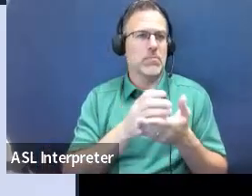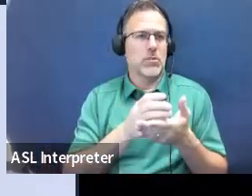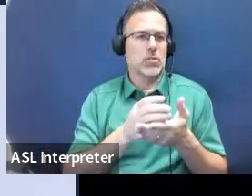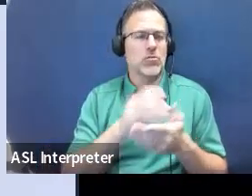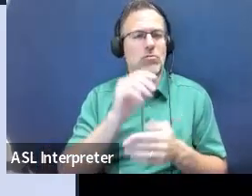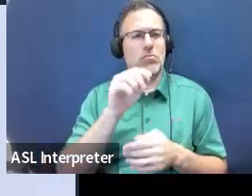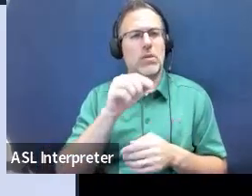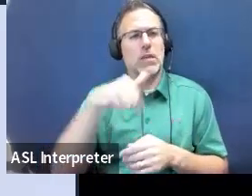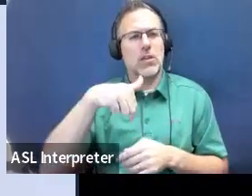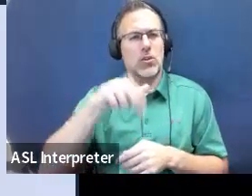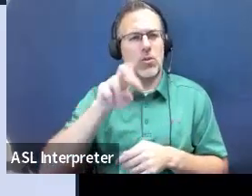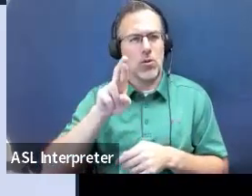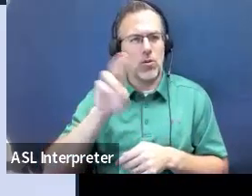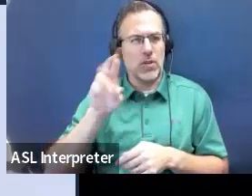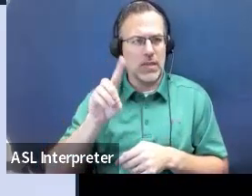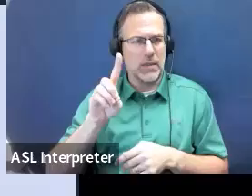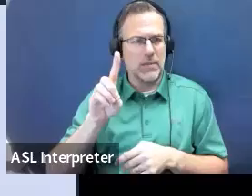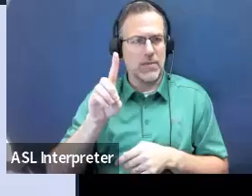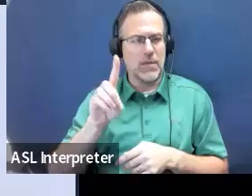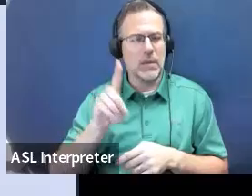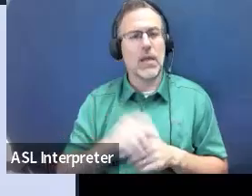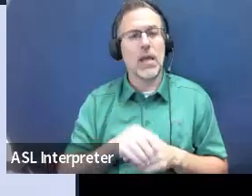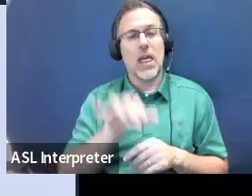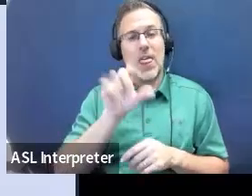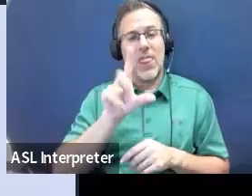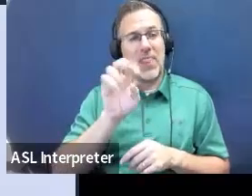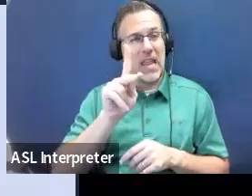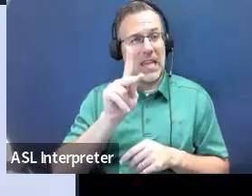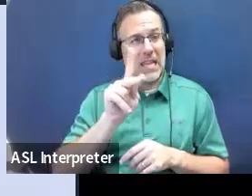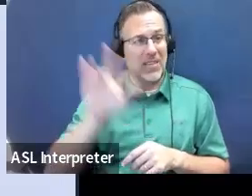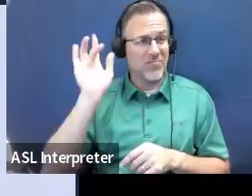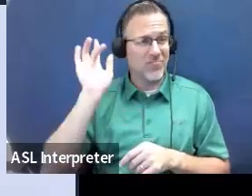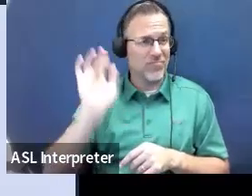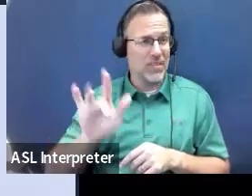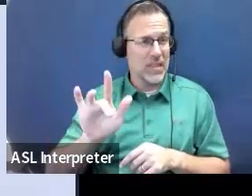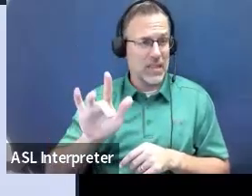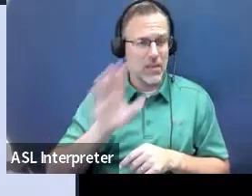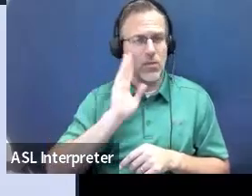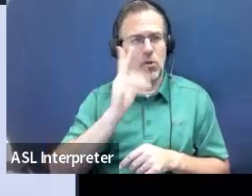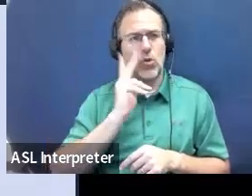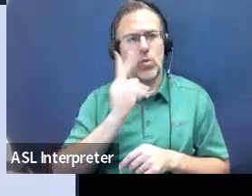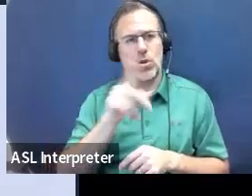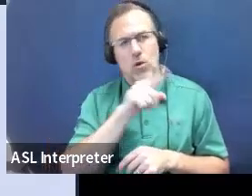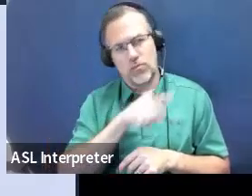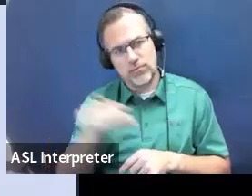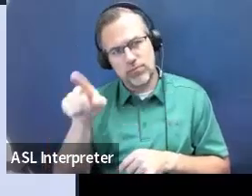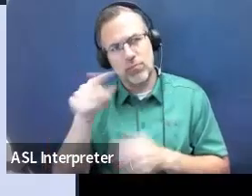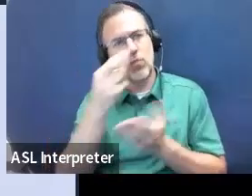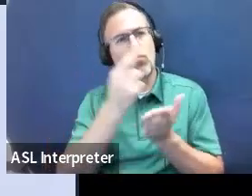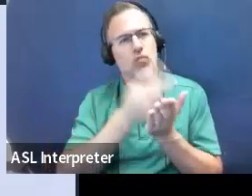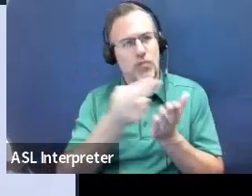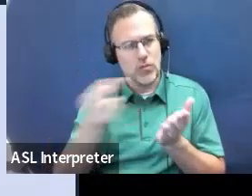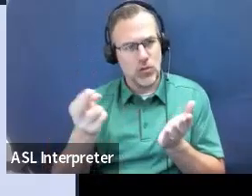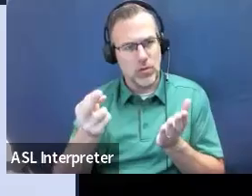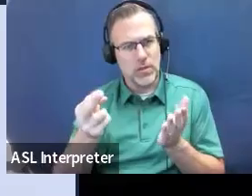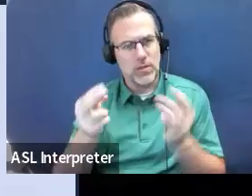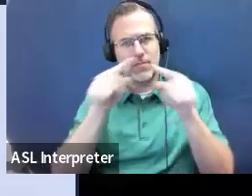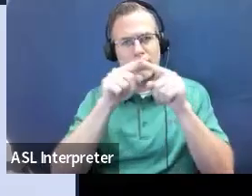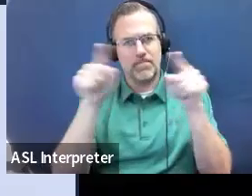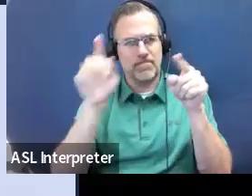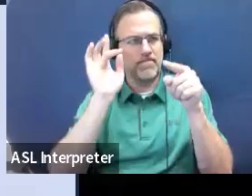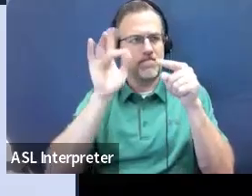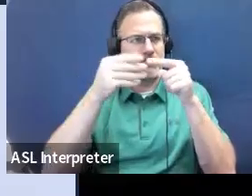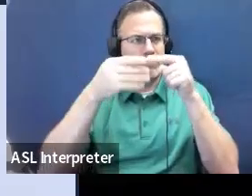reference document. This link over here will take you to our resources webpage where you can access this